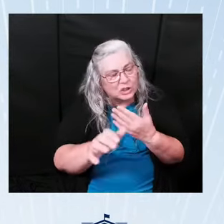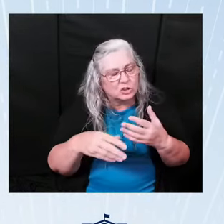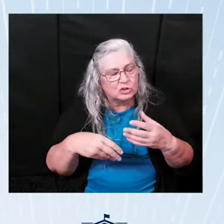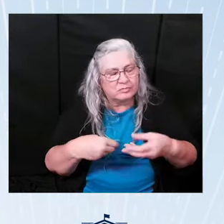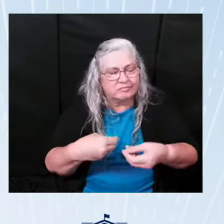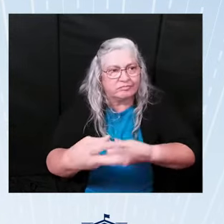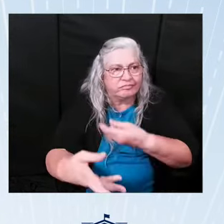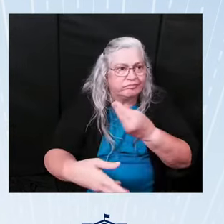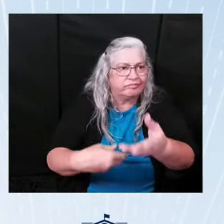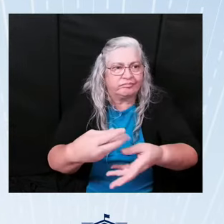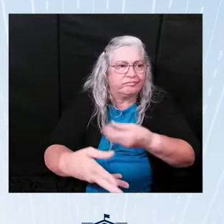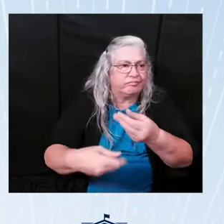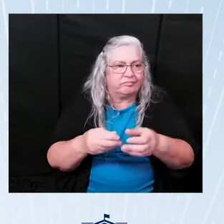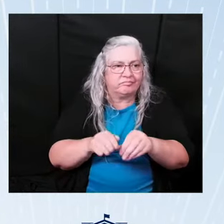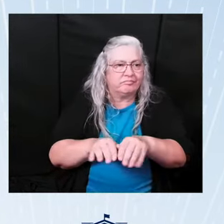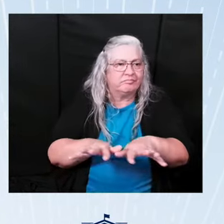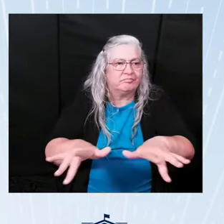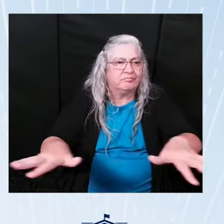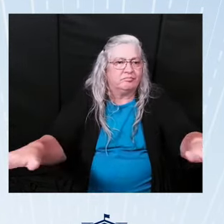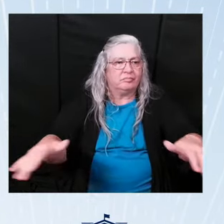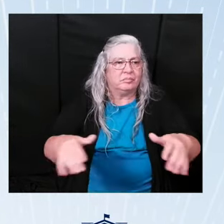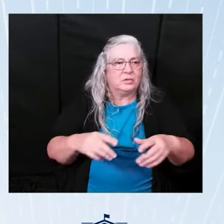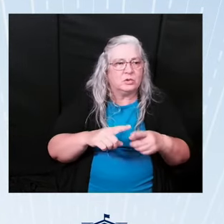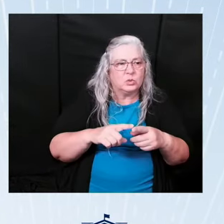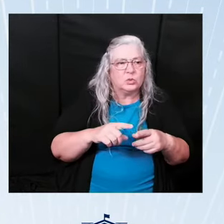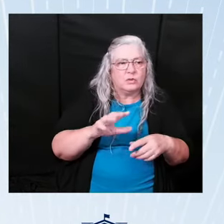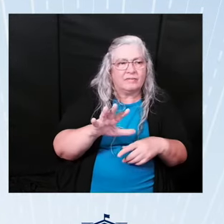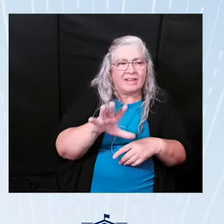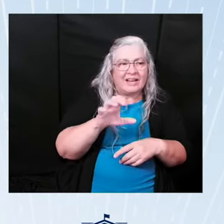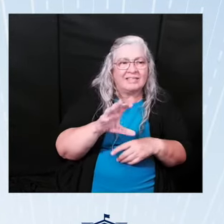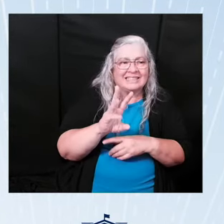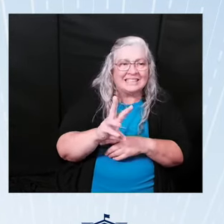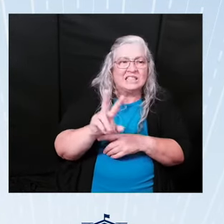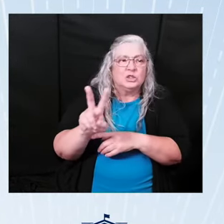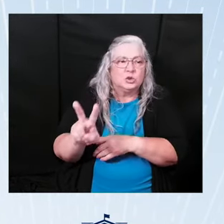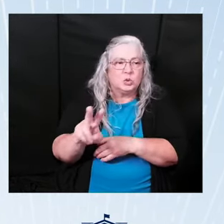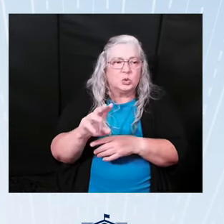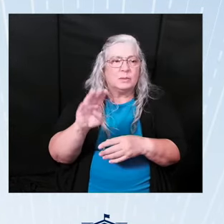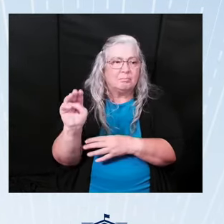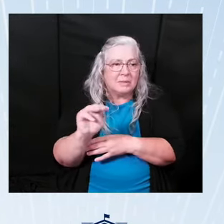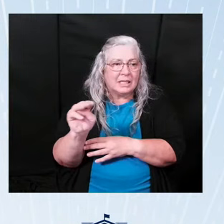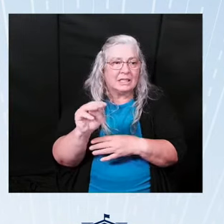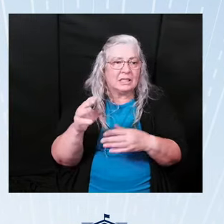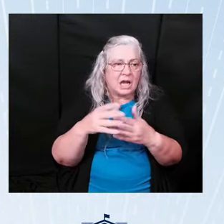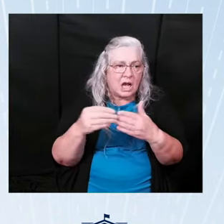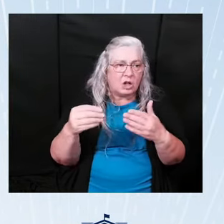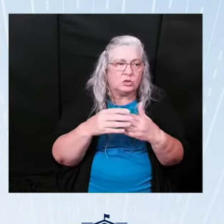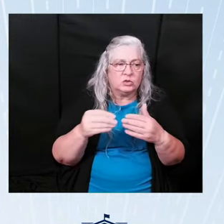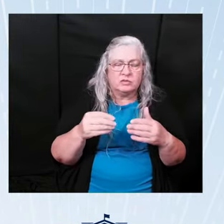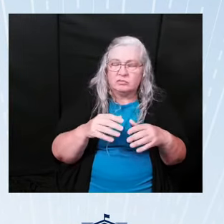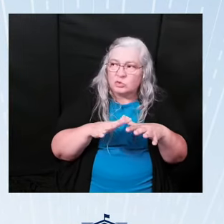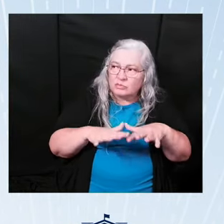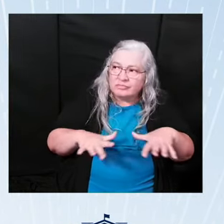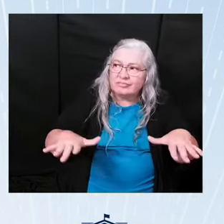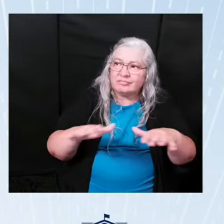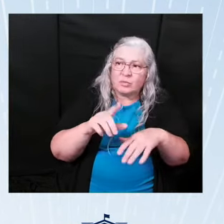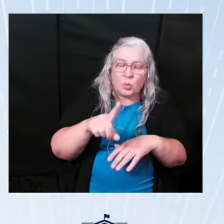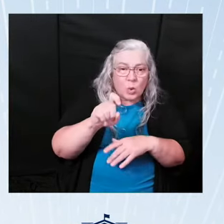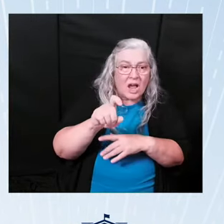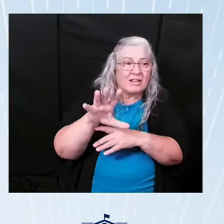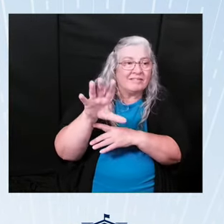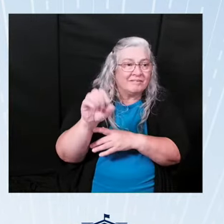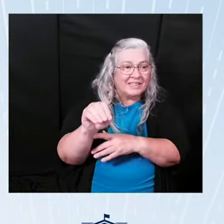impacts of climate change on our coast. Just last month, I was back in my home city of New Orleans to announce $3 billion in